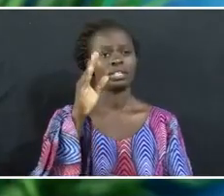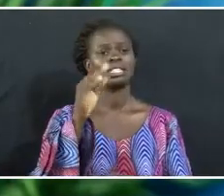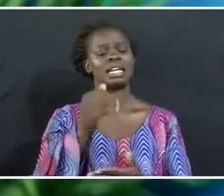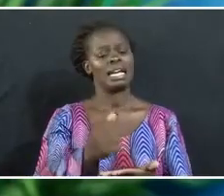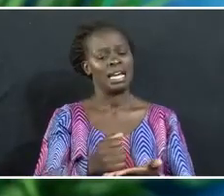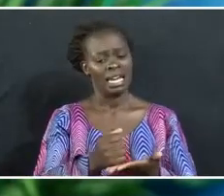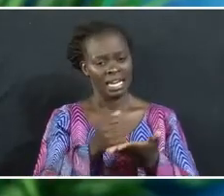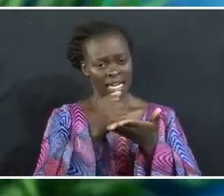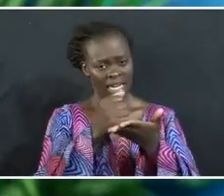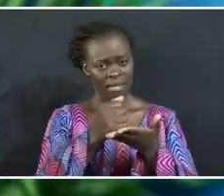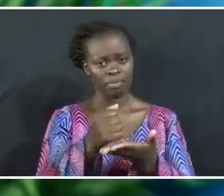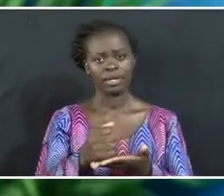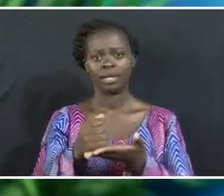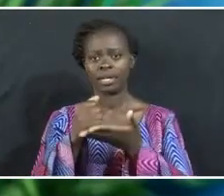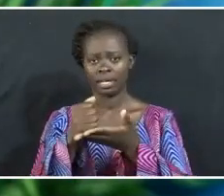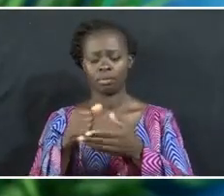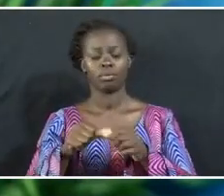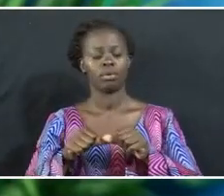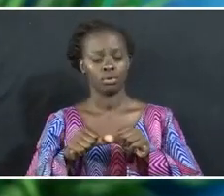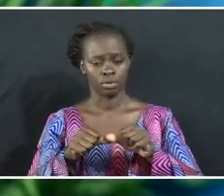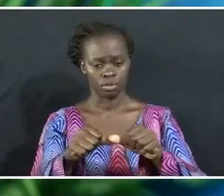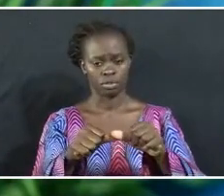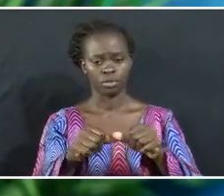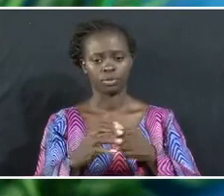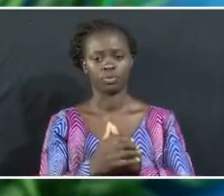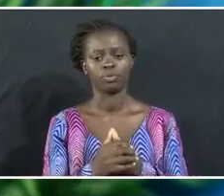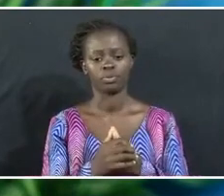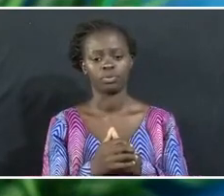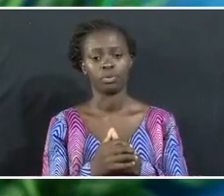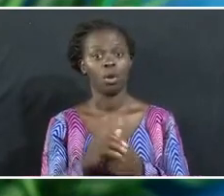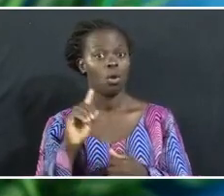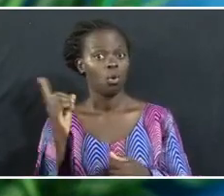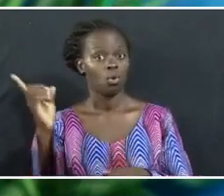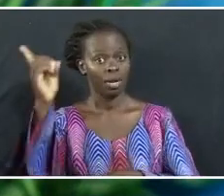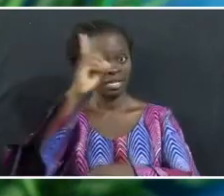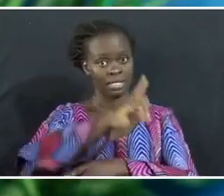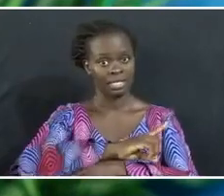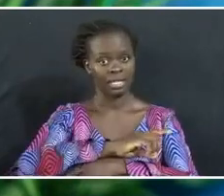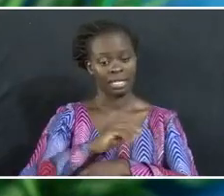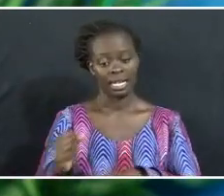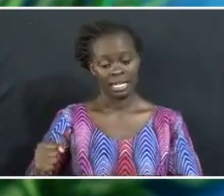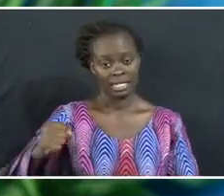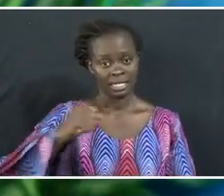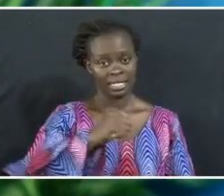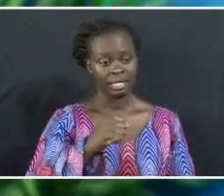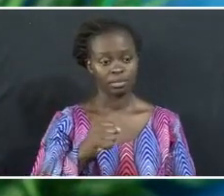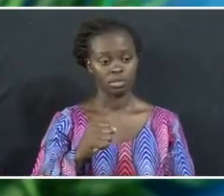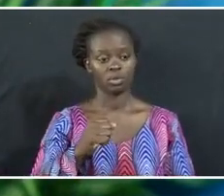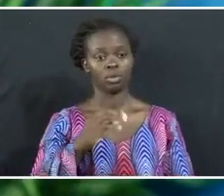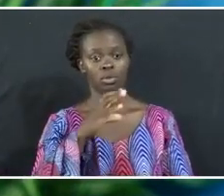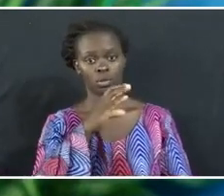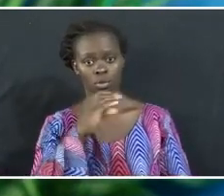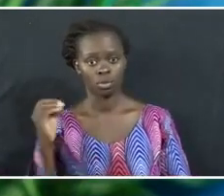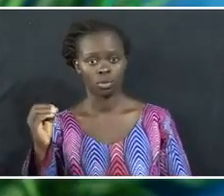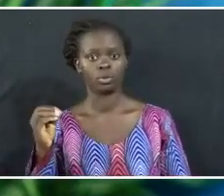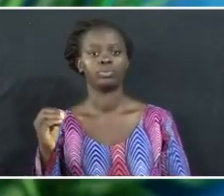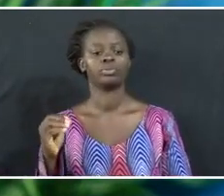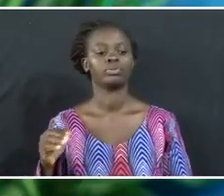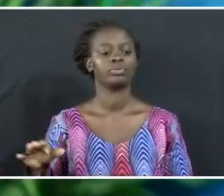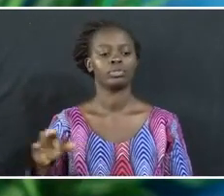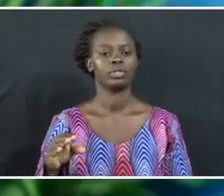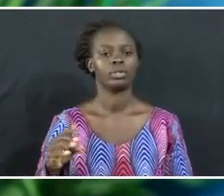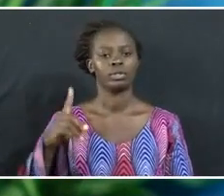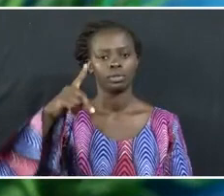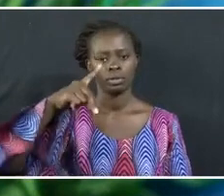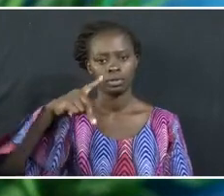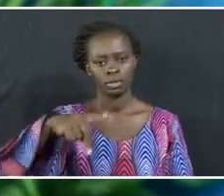worked with him to bring down the Philistines. One day, Samson went to the Philistine city of Gaza to see